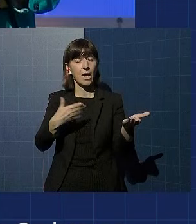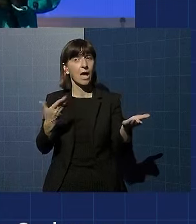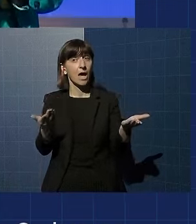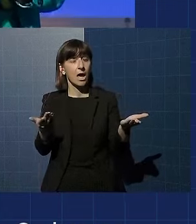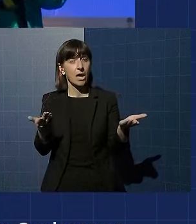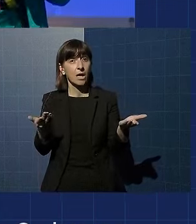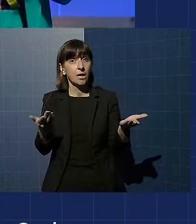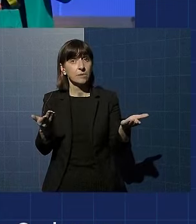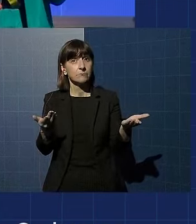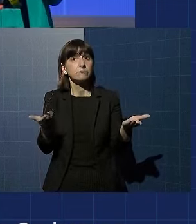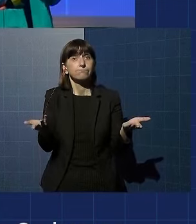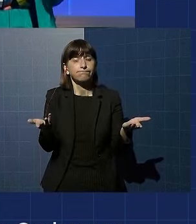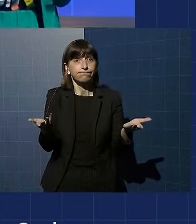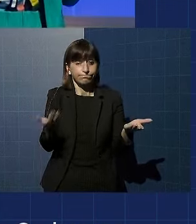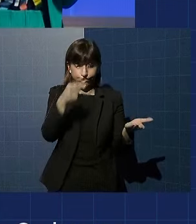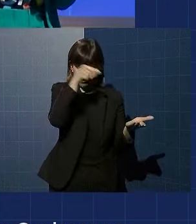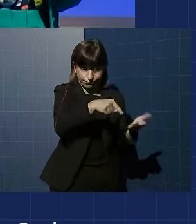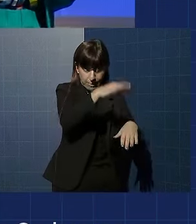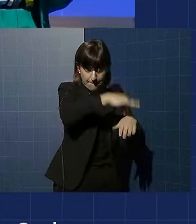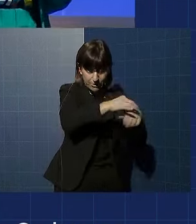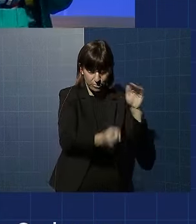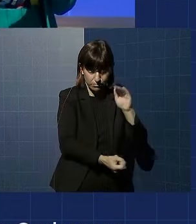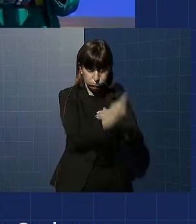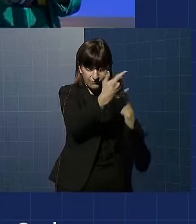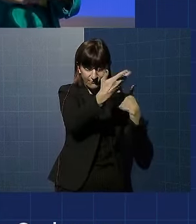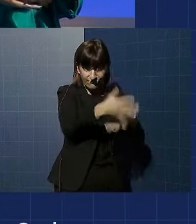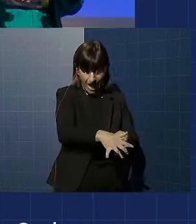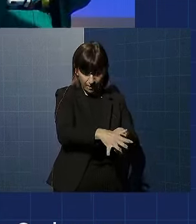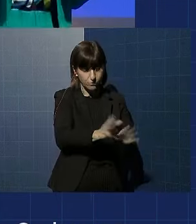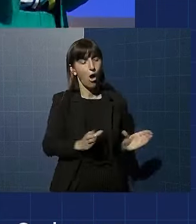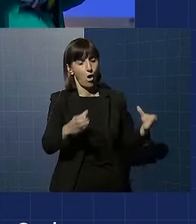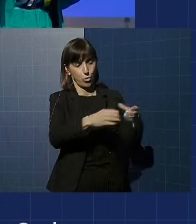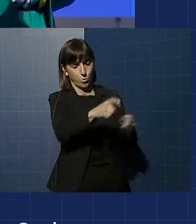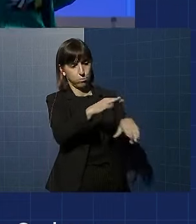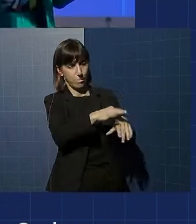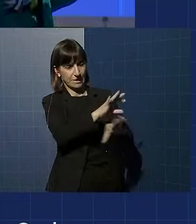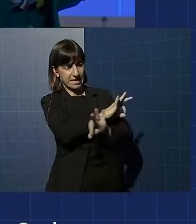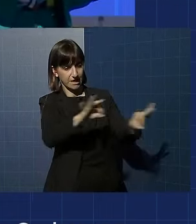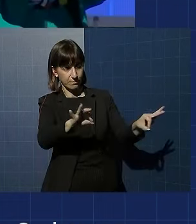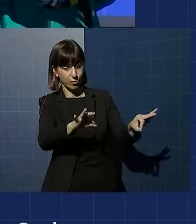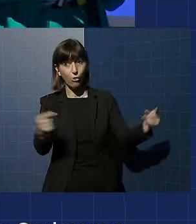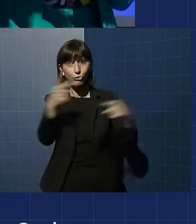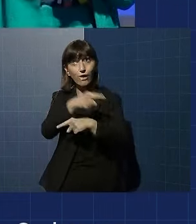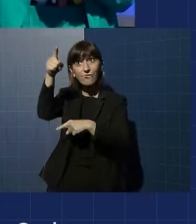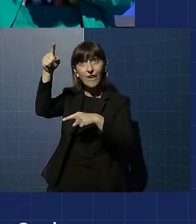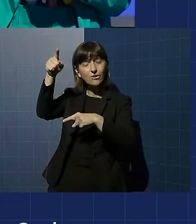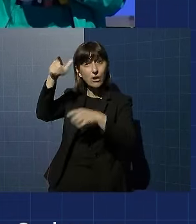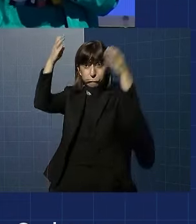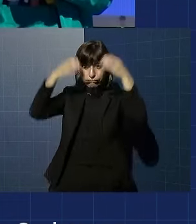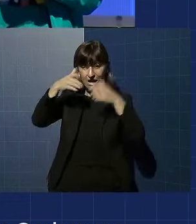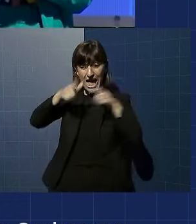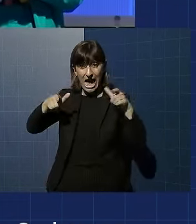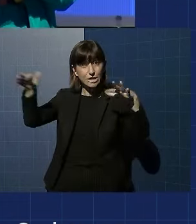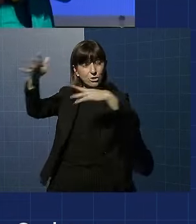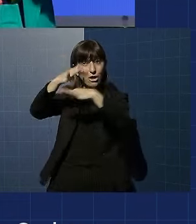with this disease. If you think of astronauts, it's very different because we have a very healthy individual before they go